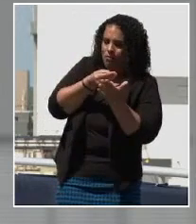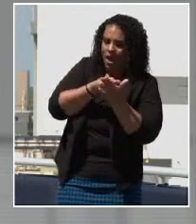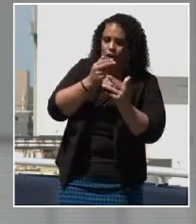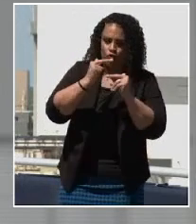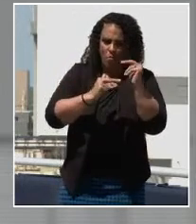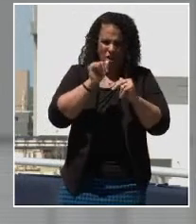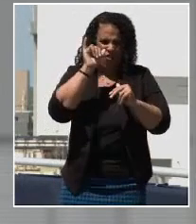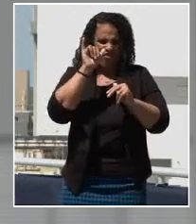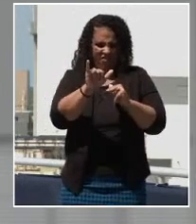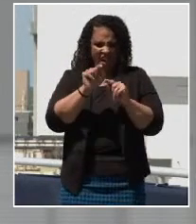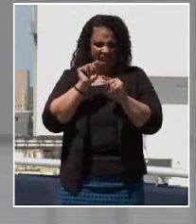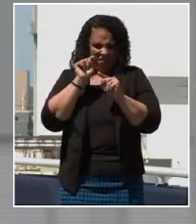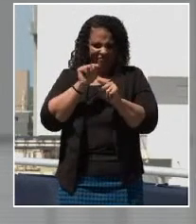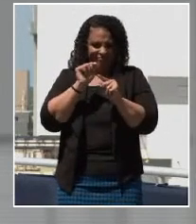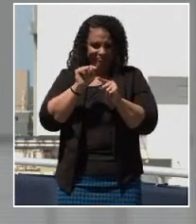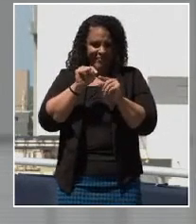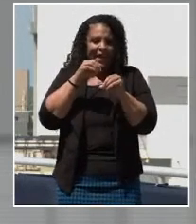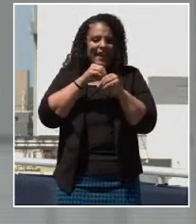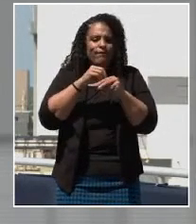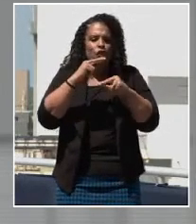build that essential